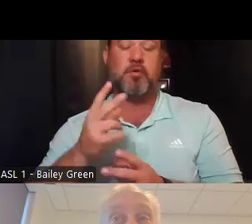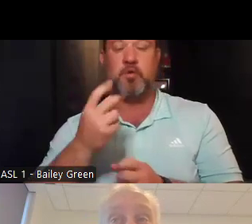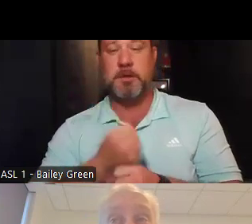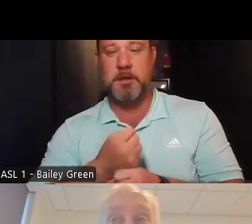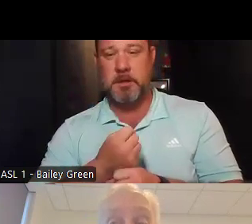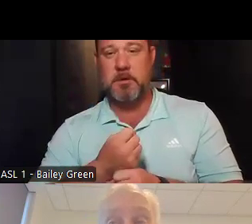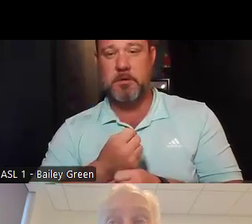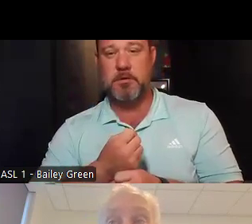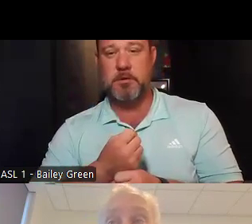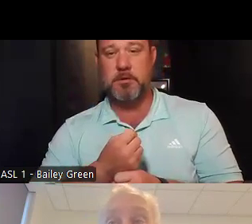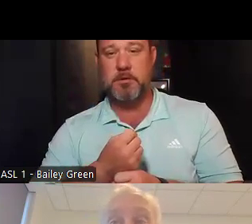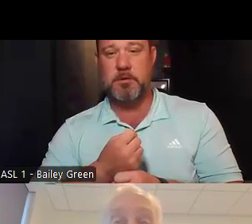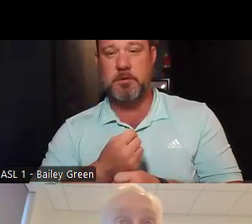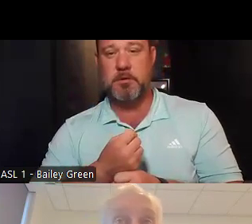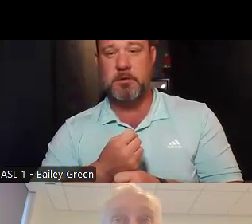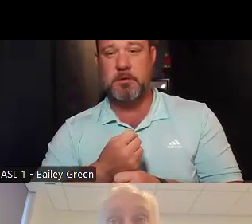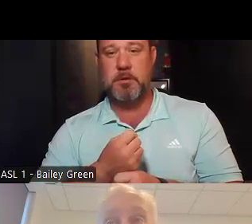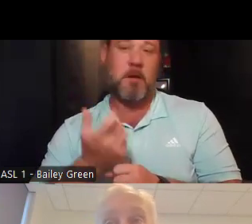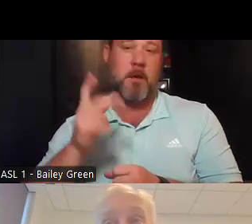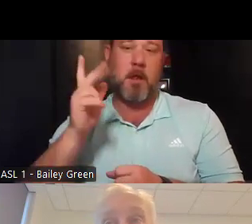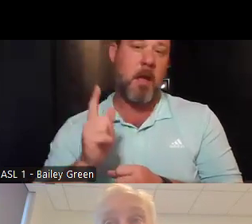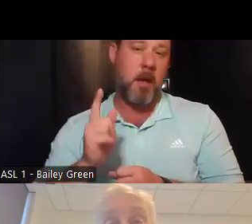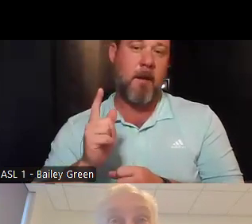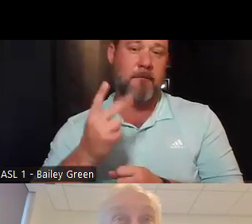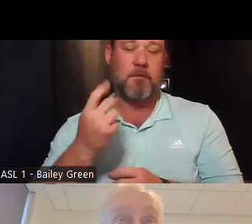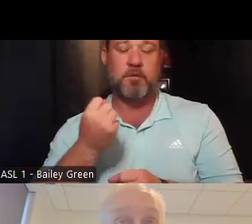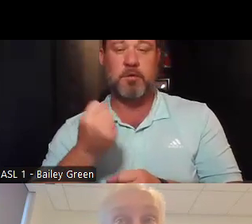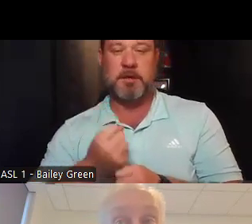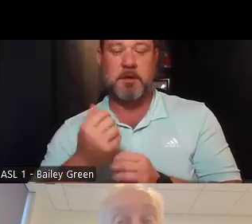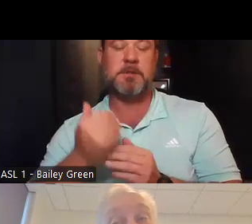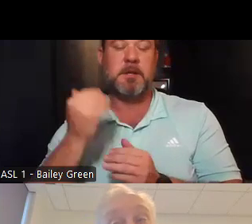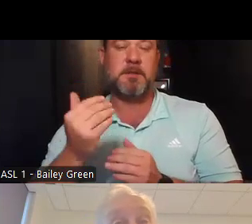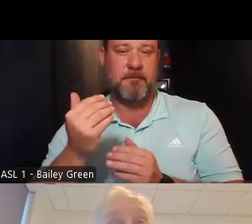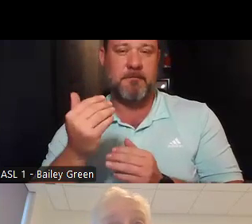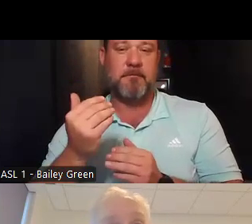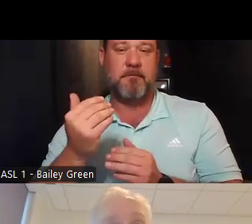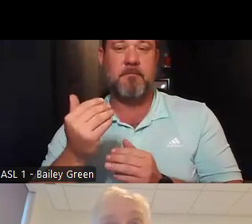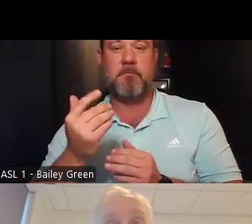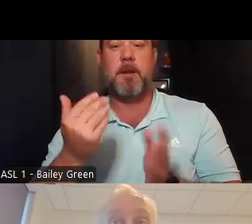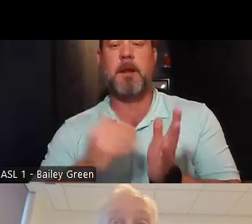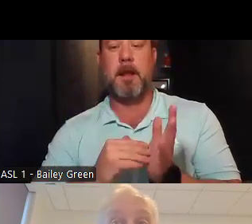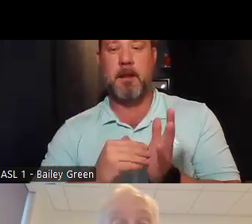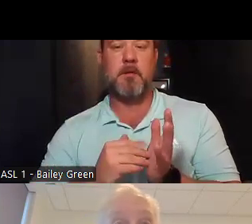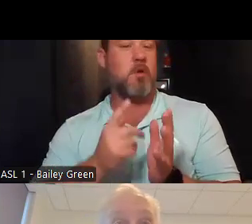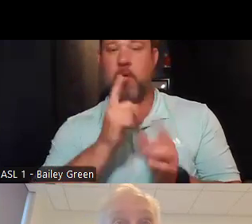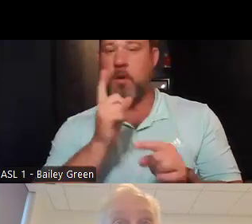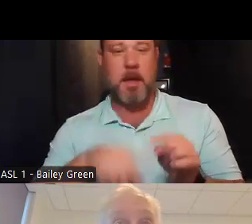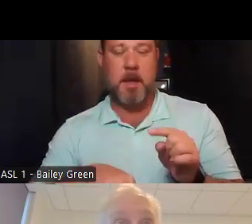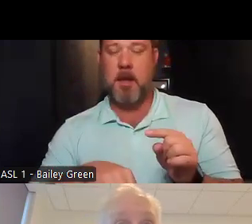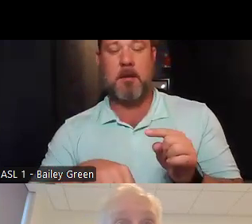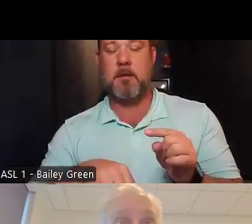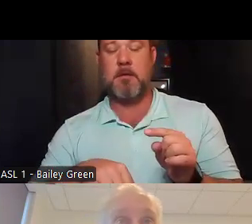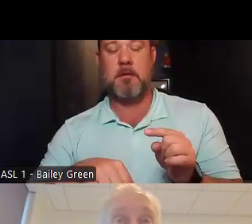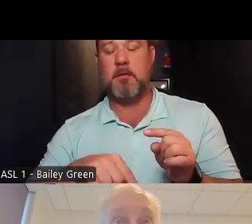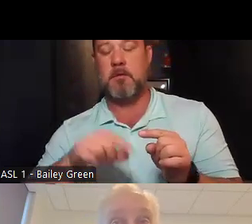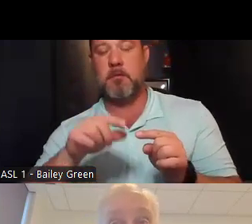years of moderate care. And about half can afford 2 years of extensive care. But again, there's substantial amounts who cannot cover